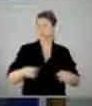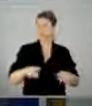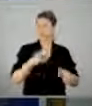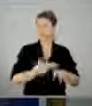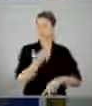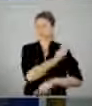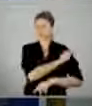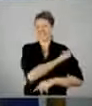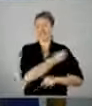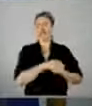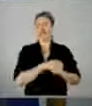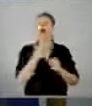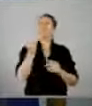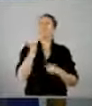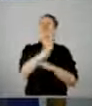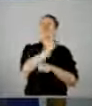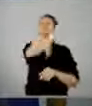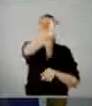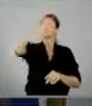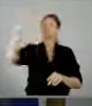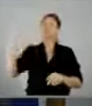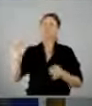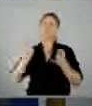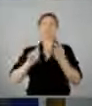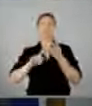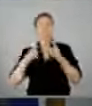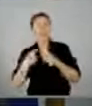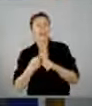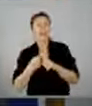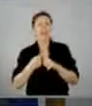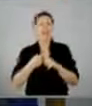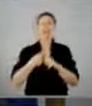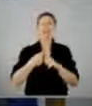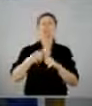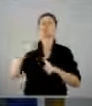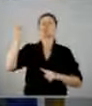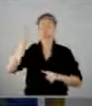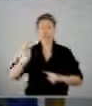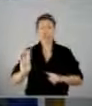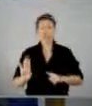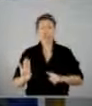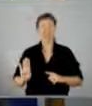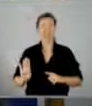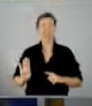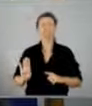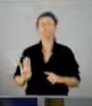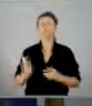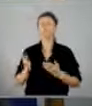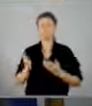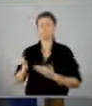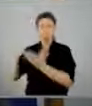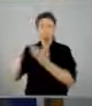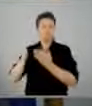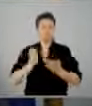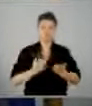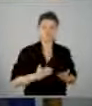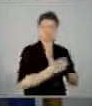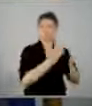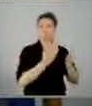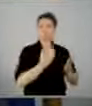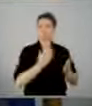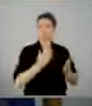number of other countries, such as UK, you're familiar with, Brazil and so forth, who have authorised this vaccine in emergency